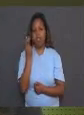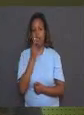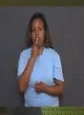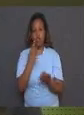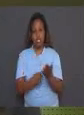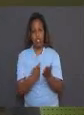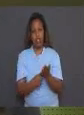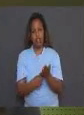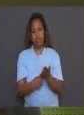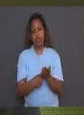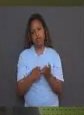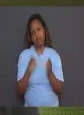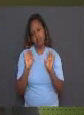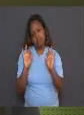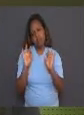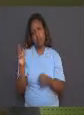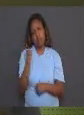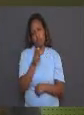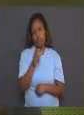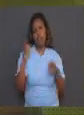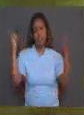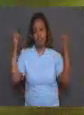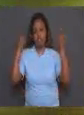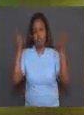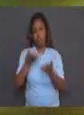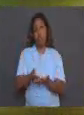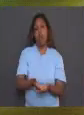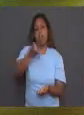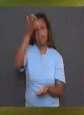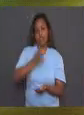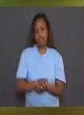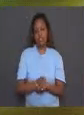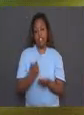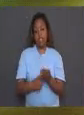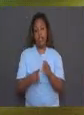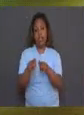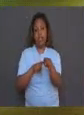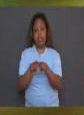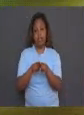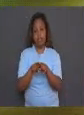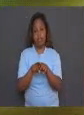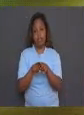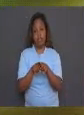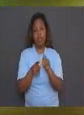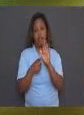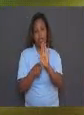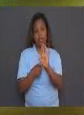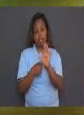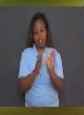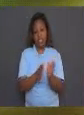this wonderful natural resource. The agreement created by